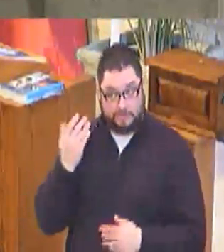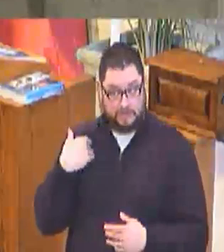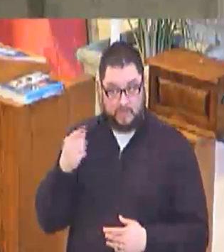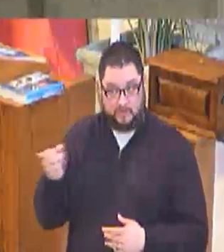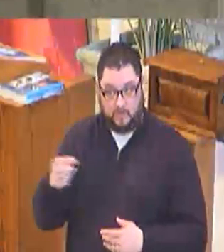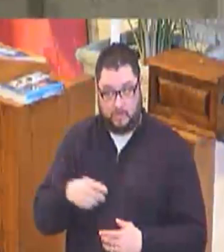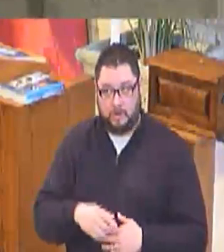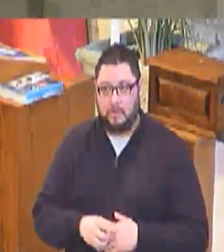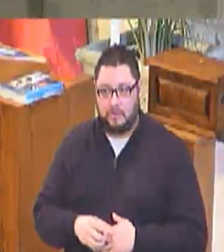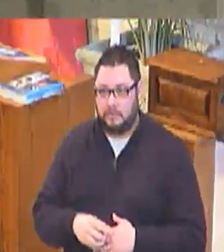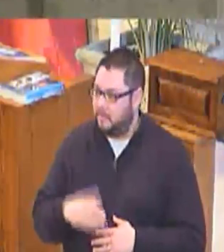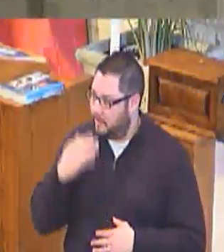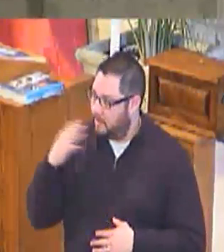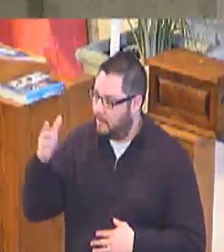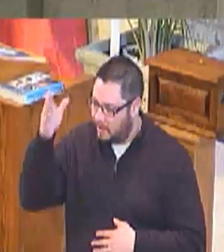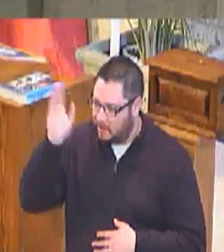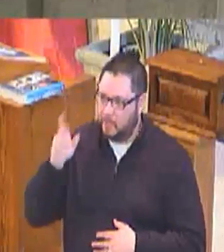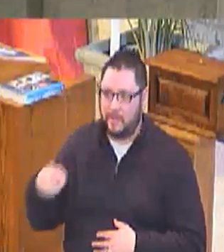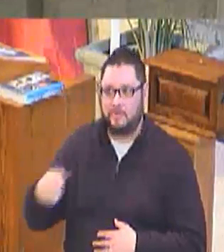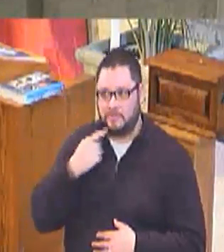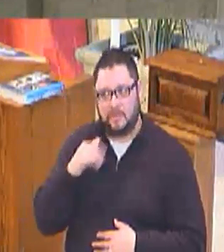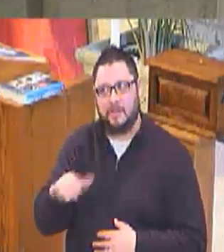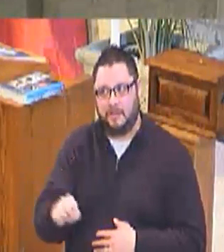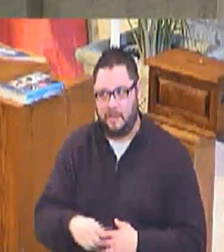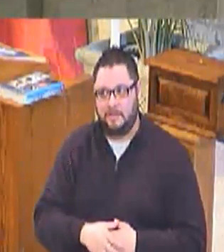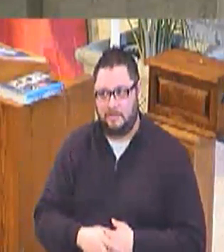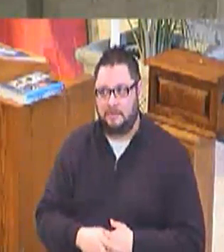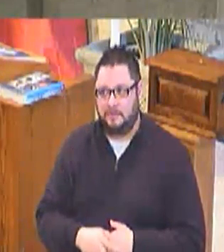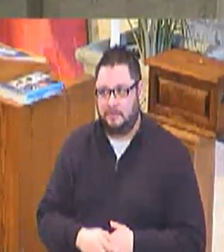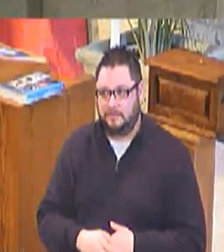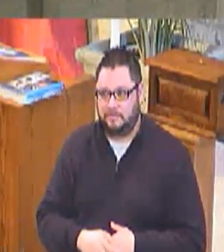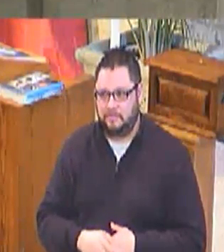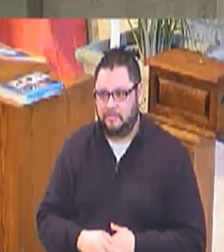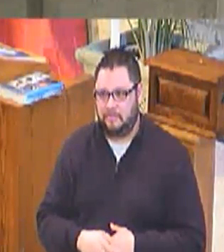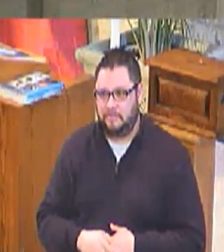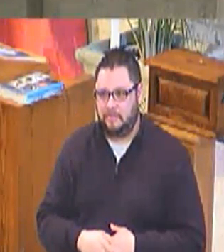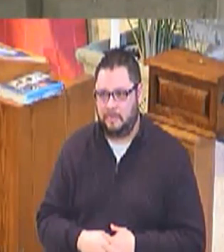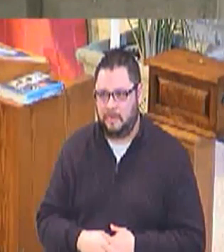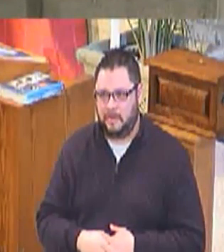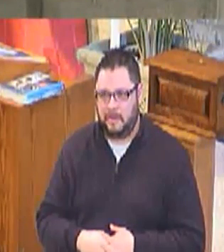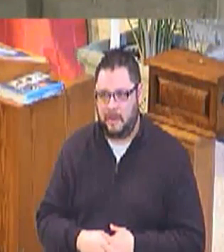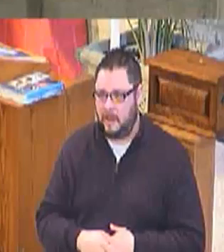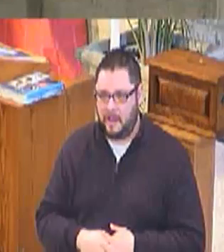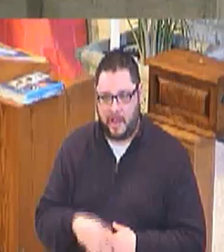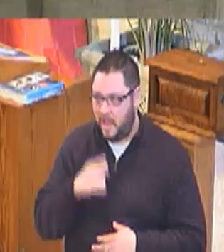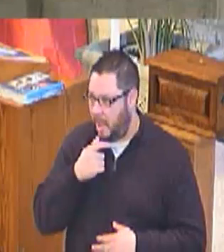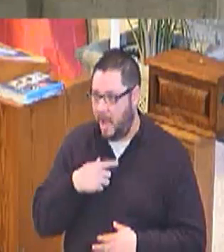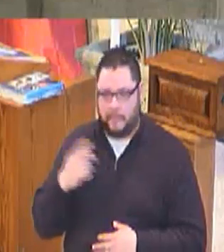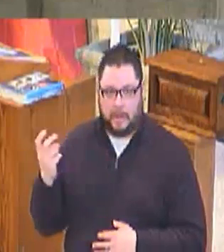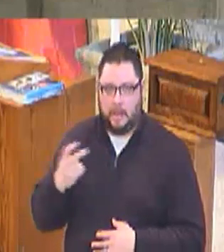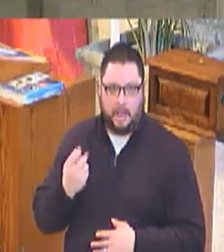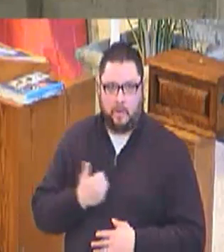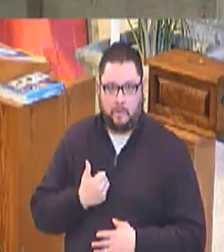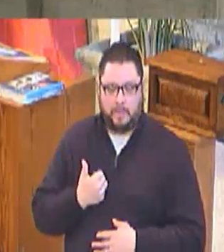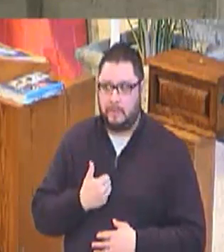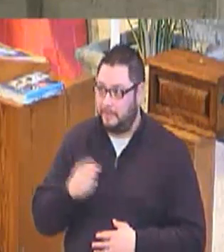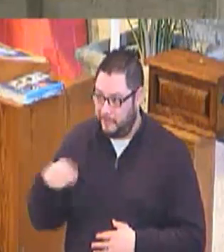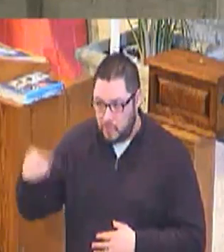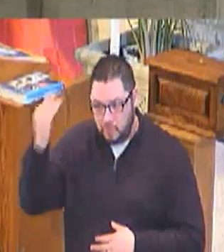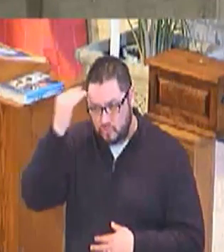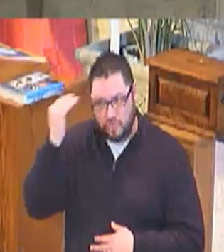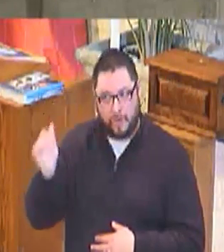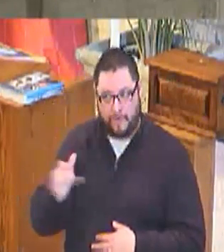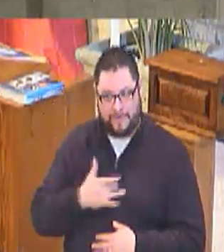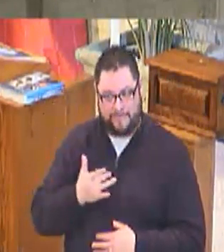Yes. Thank you, God, that you say yes this morning to that, because I'm not hanging out there by myself. Then you know what